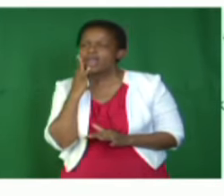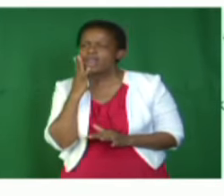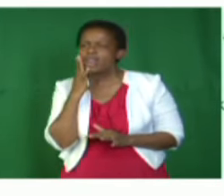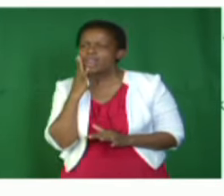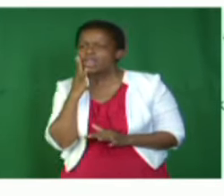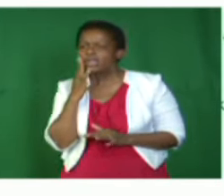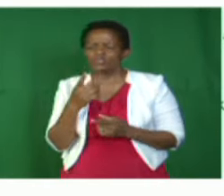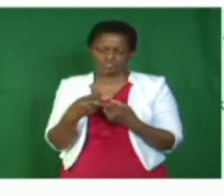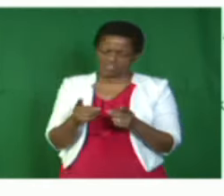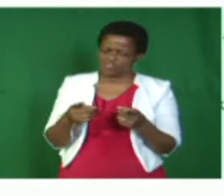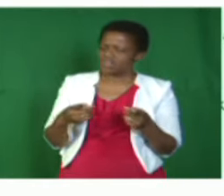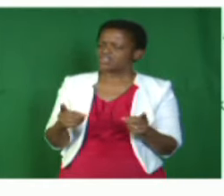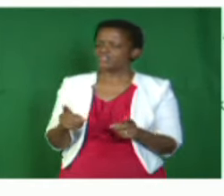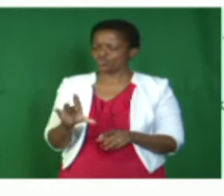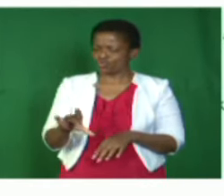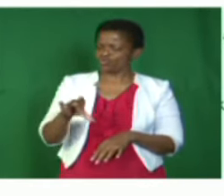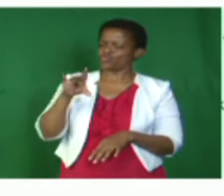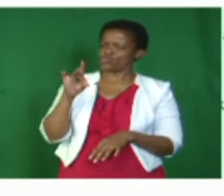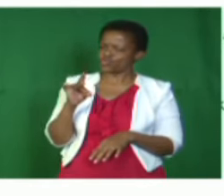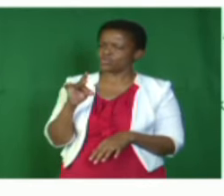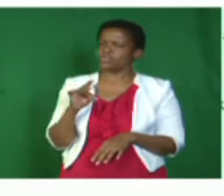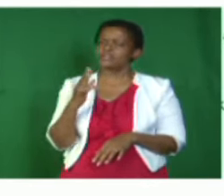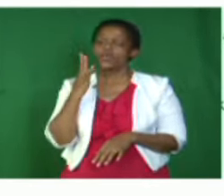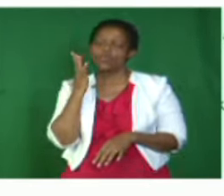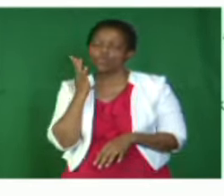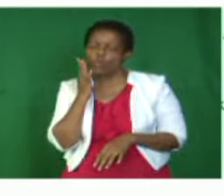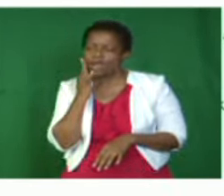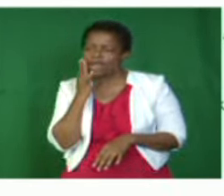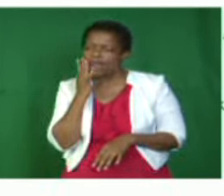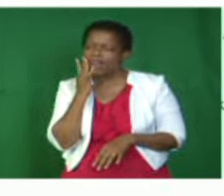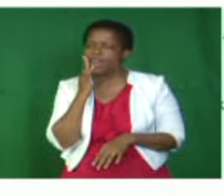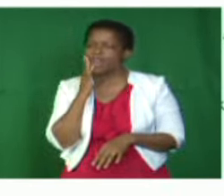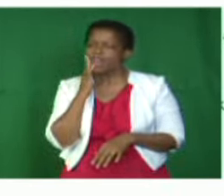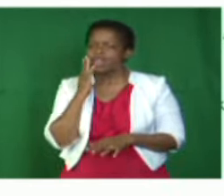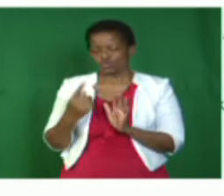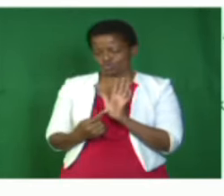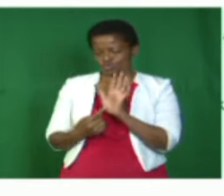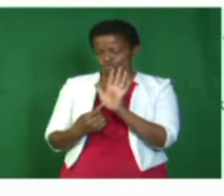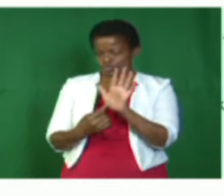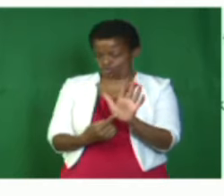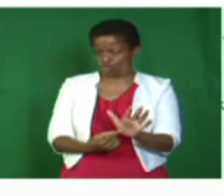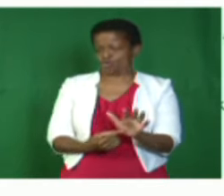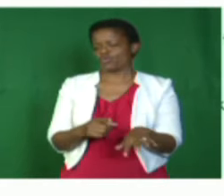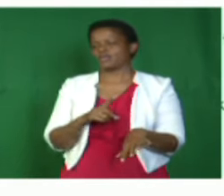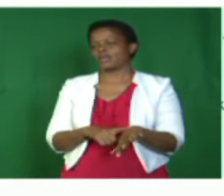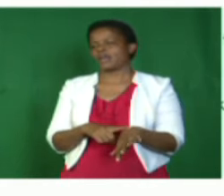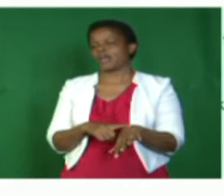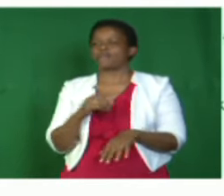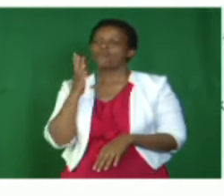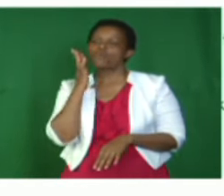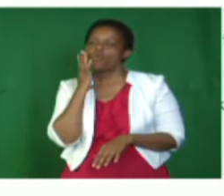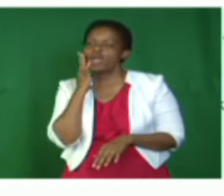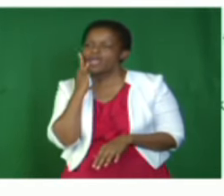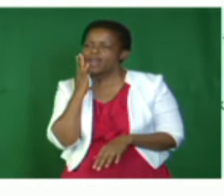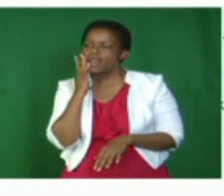moment. So you are able to pick out that if you have met a question that requires you to show where, you just go and you are, or when, you